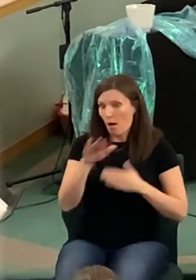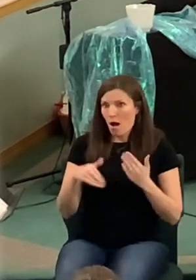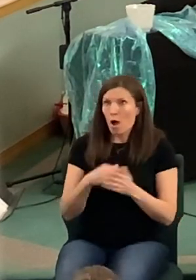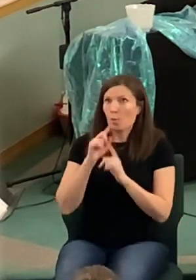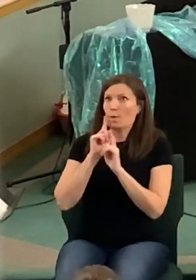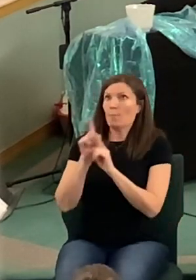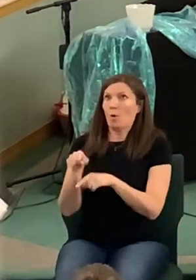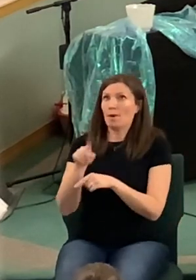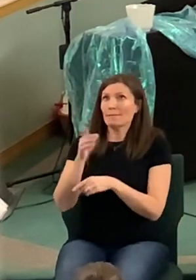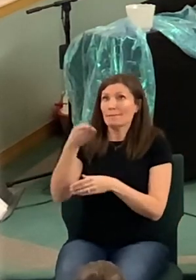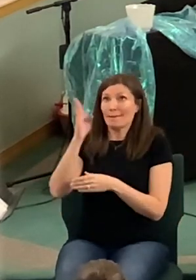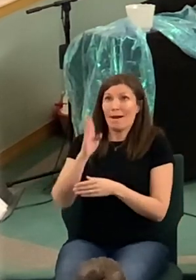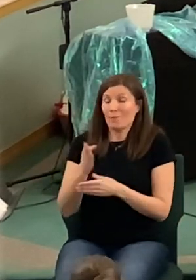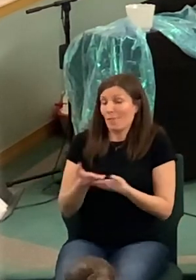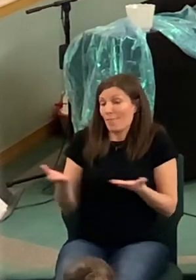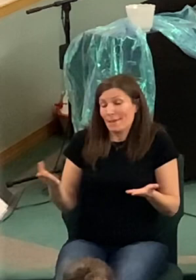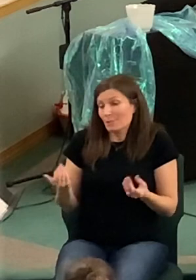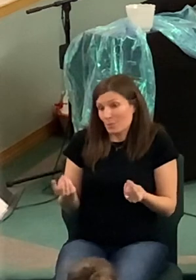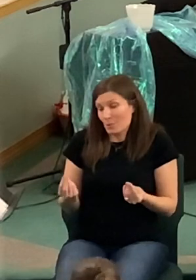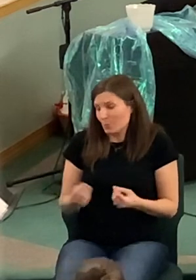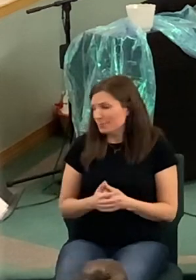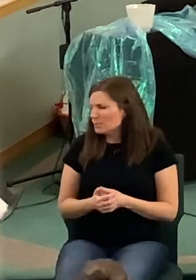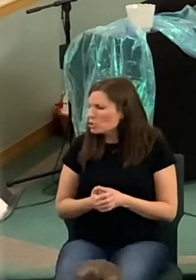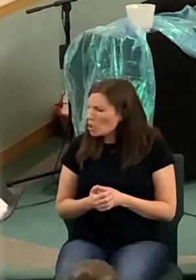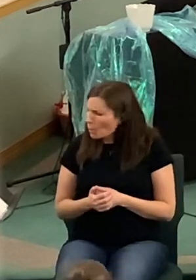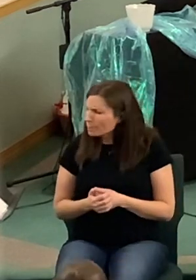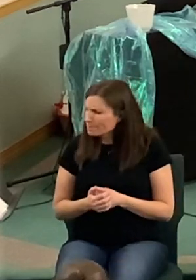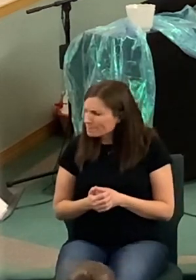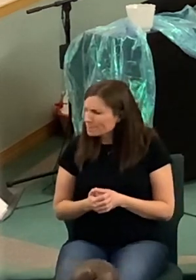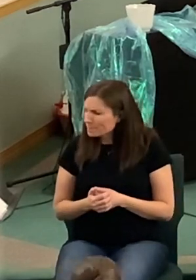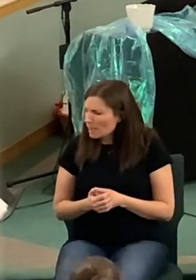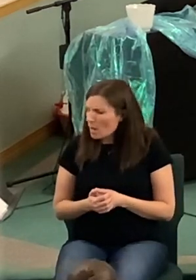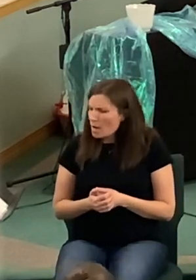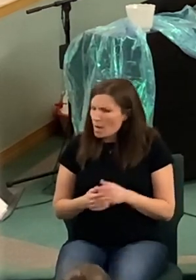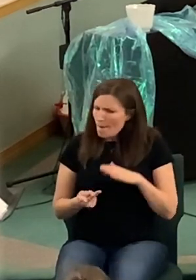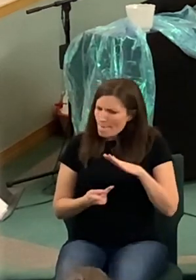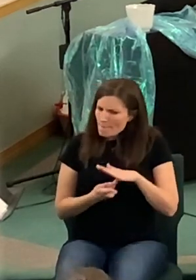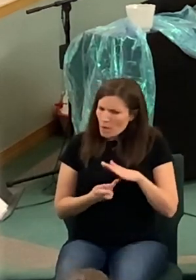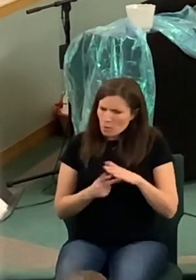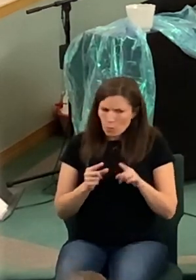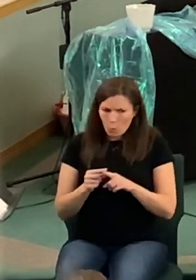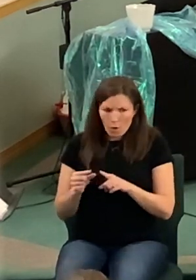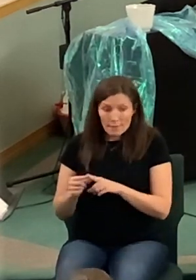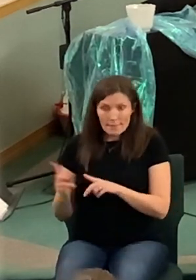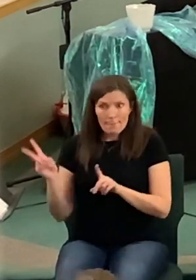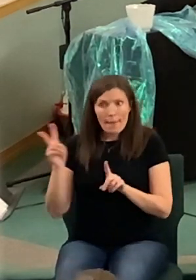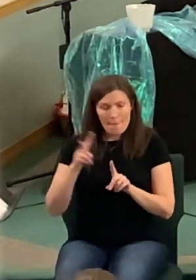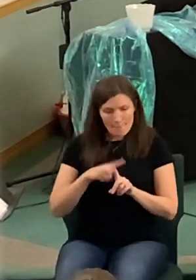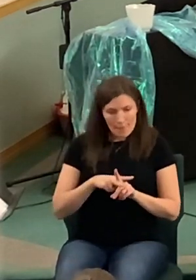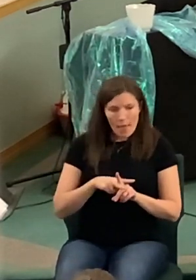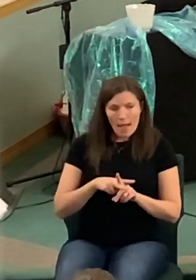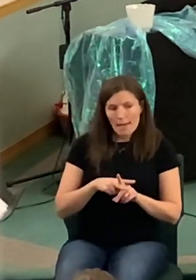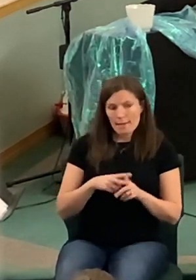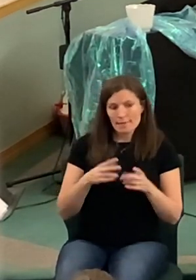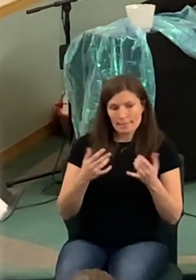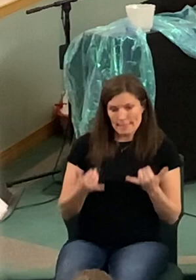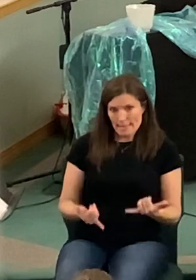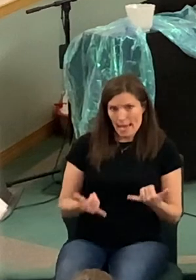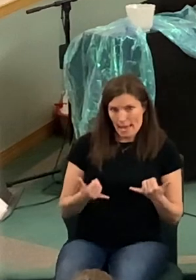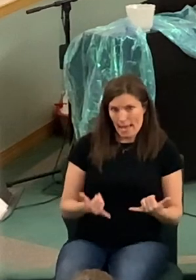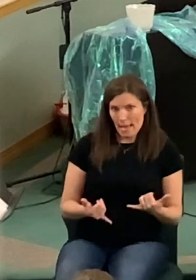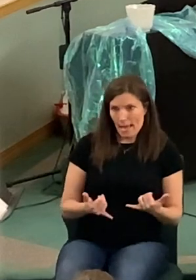And for us in modern Western cultures, Paul's words here about slaves and masters can be applied to employees